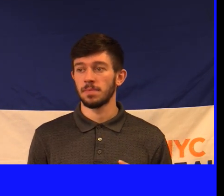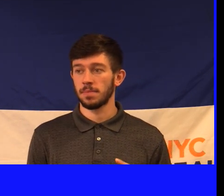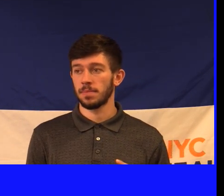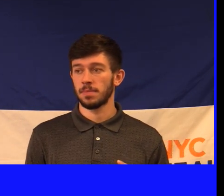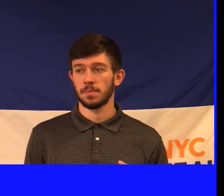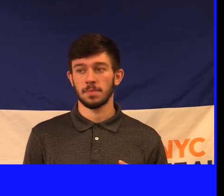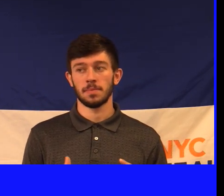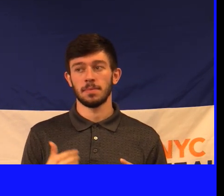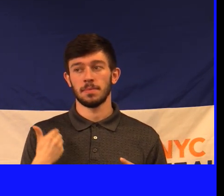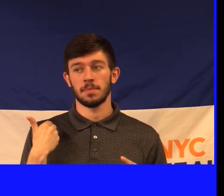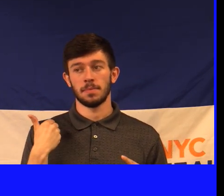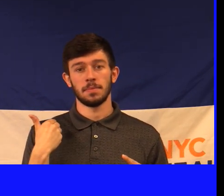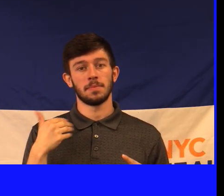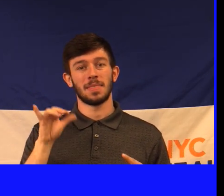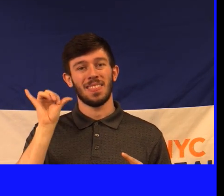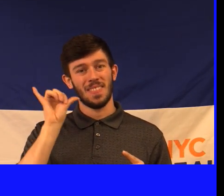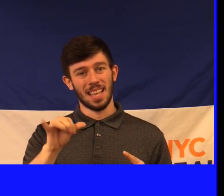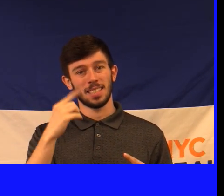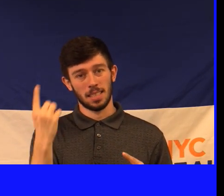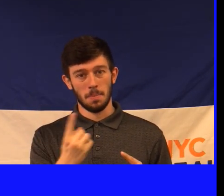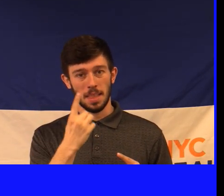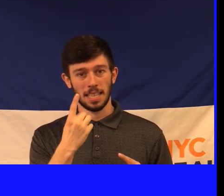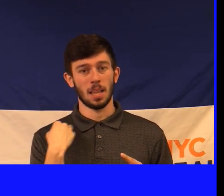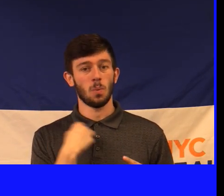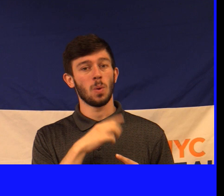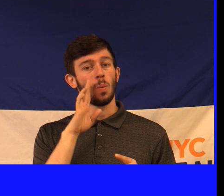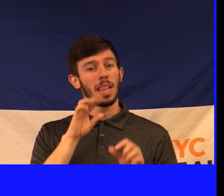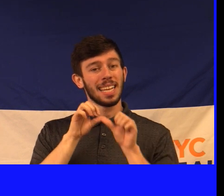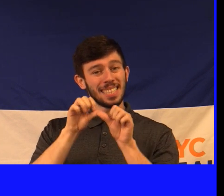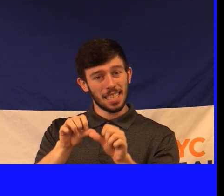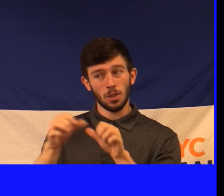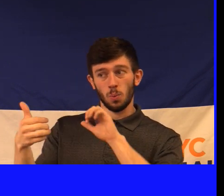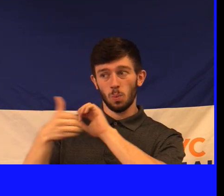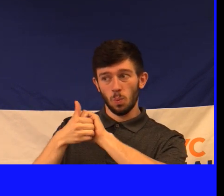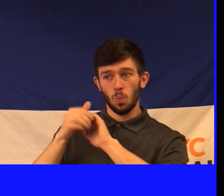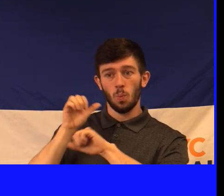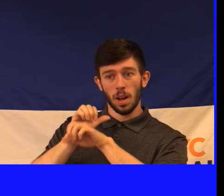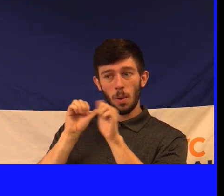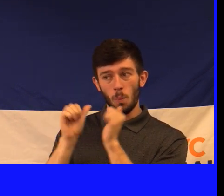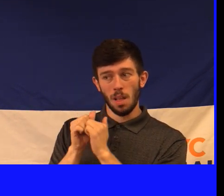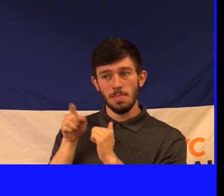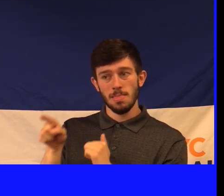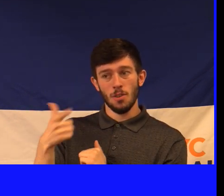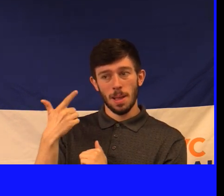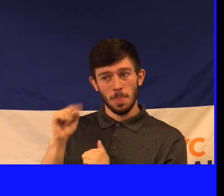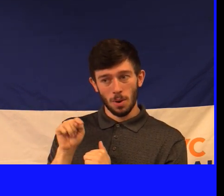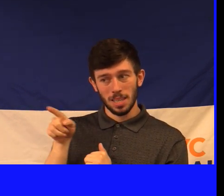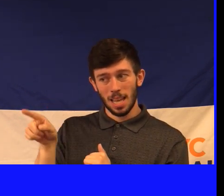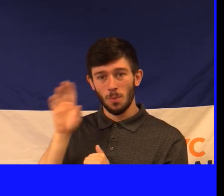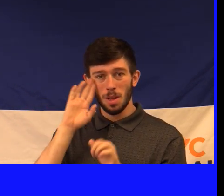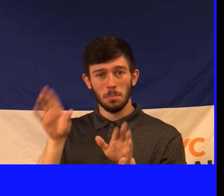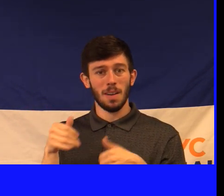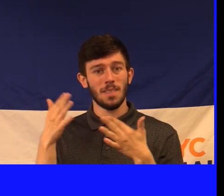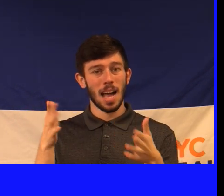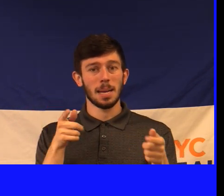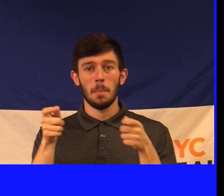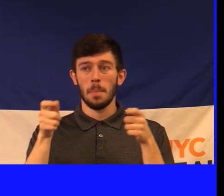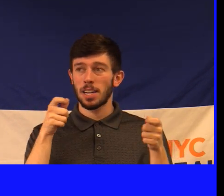this is something that we're going to continue to work on with Grant Thornton. They will provide us a management